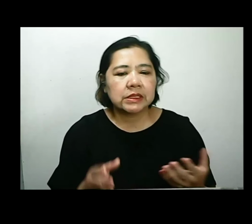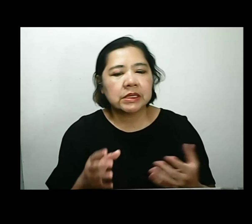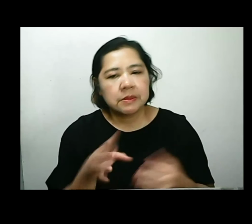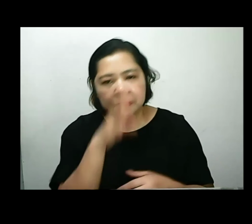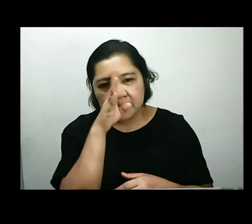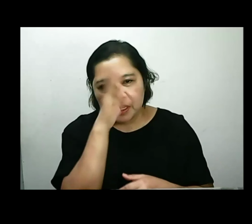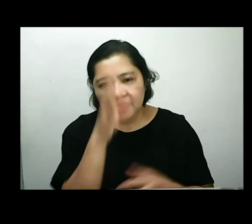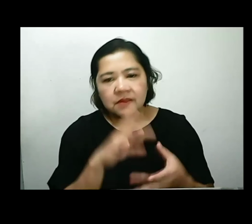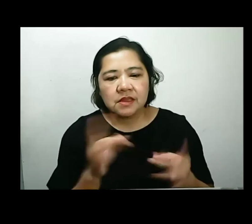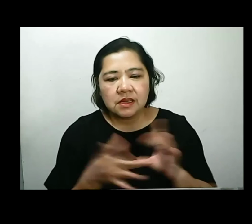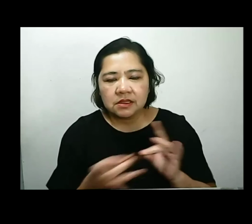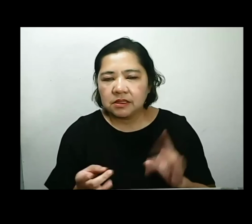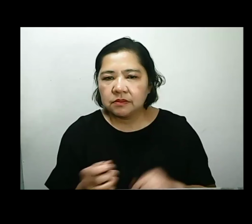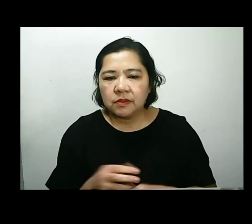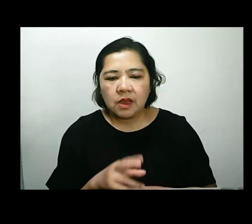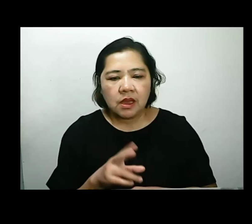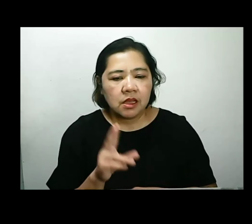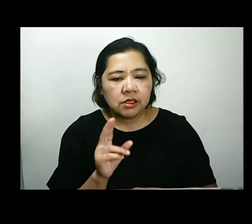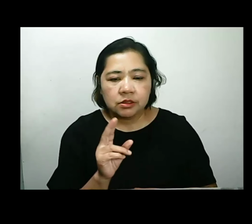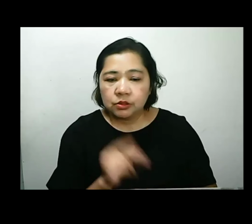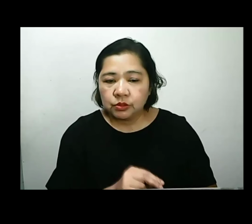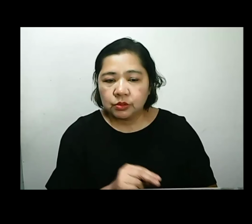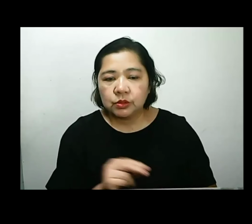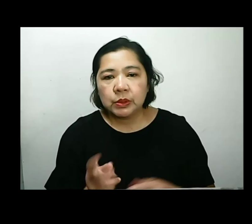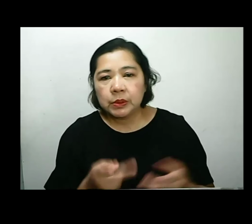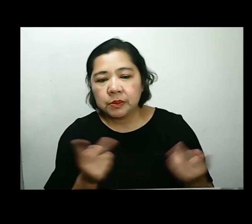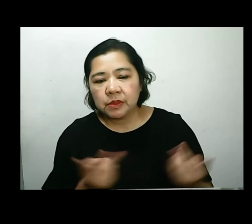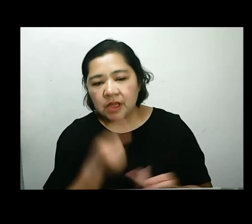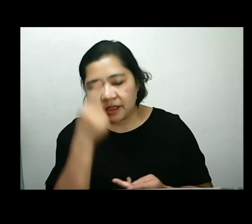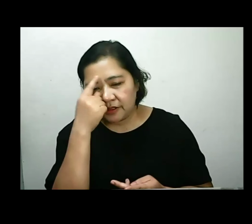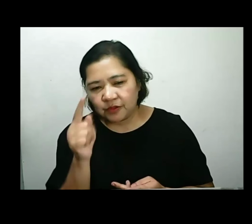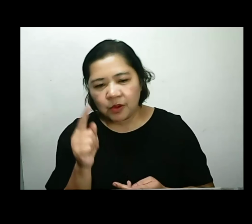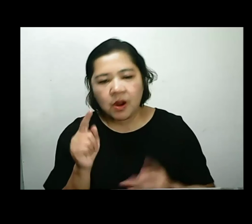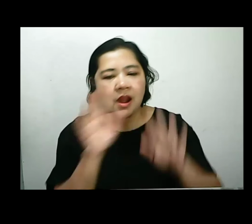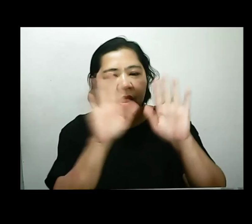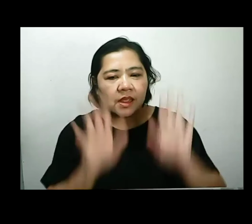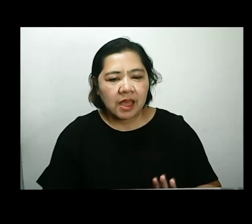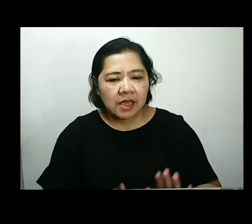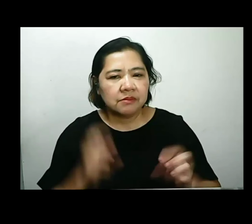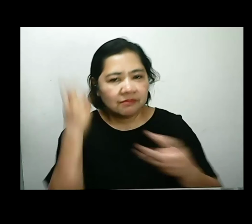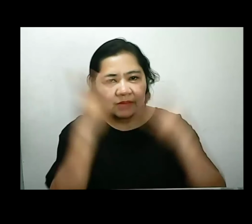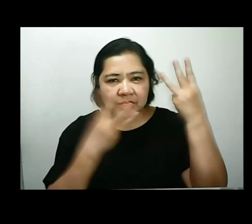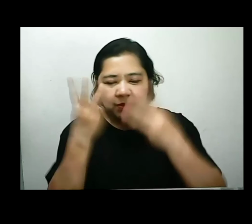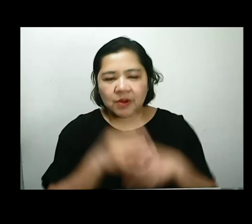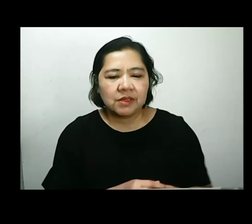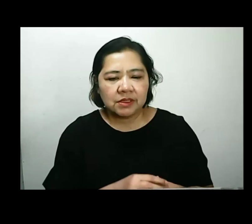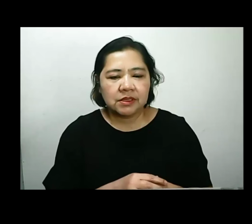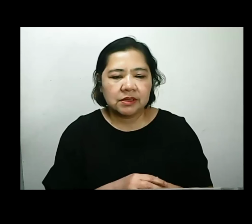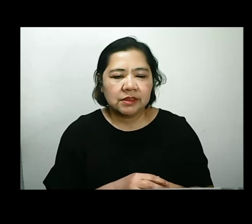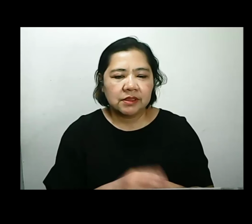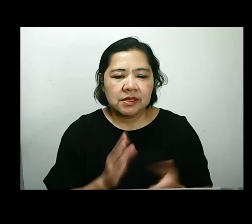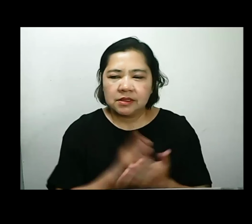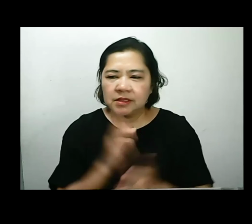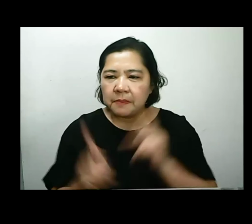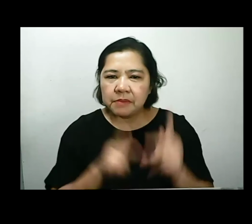there is no room for climate anxiety. Some people in the West with their climate anxiety is